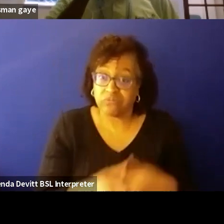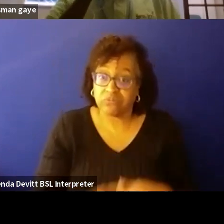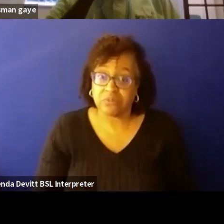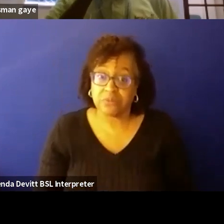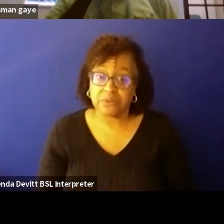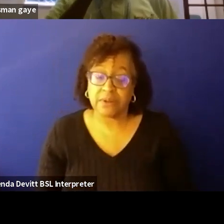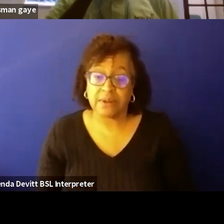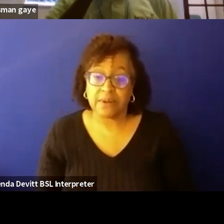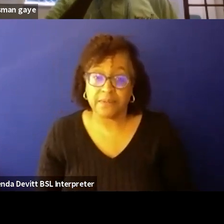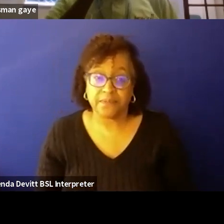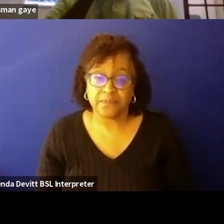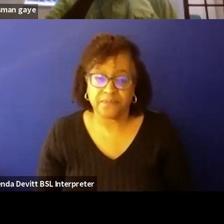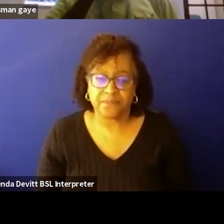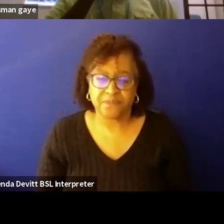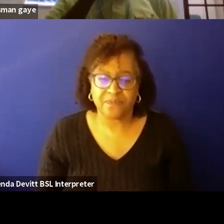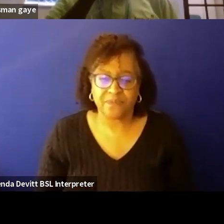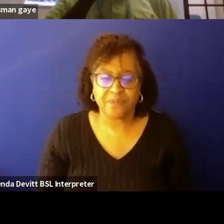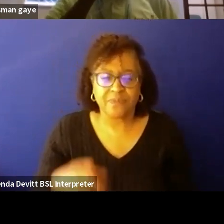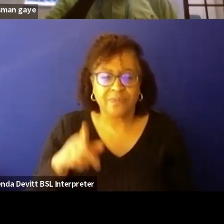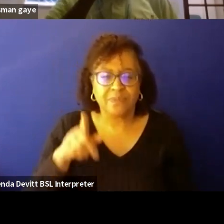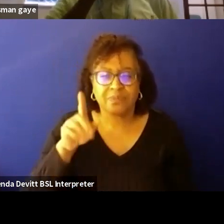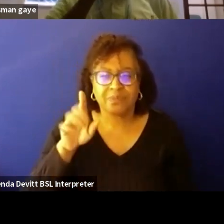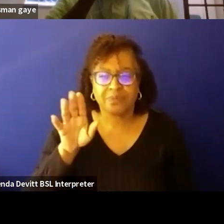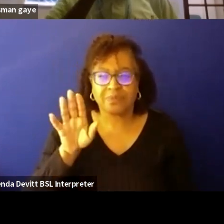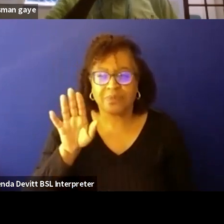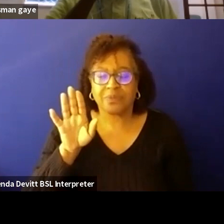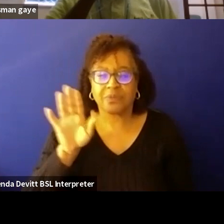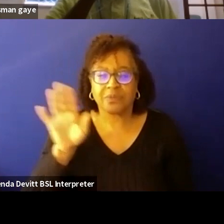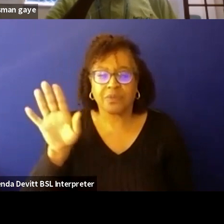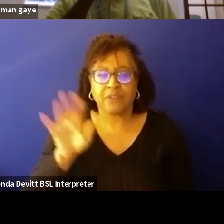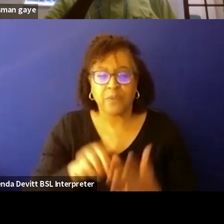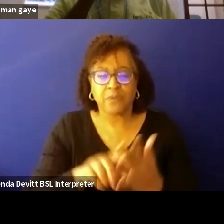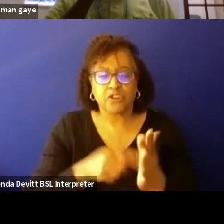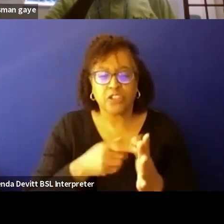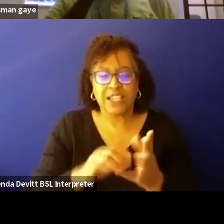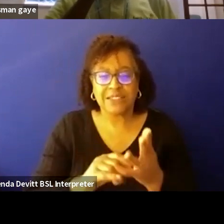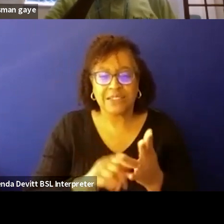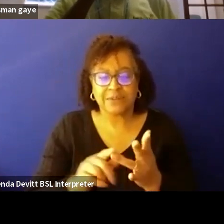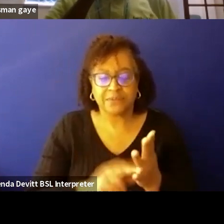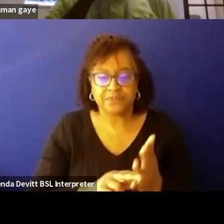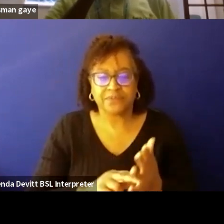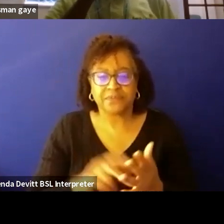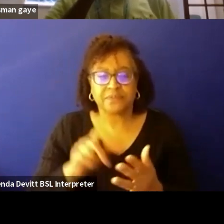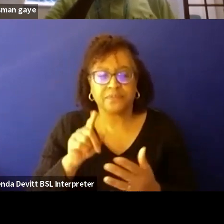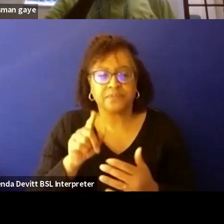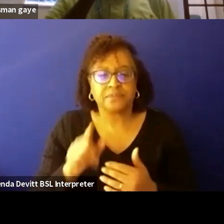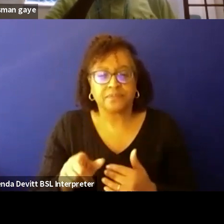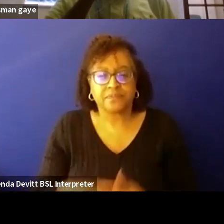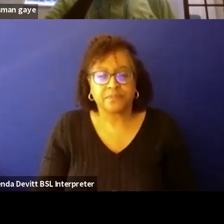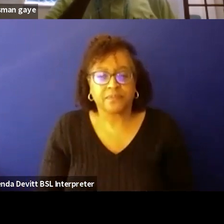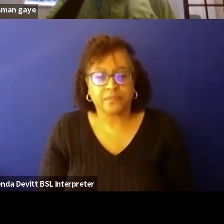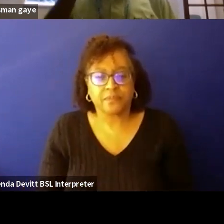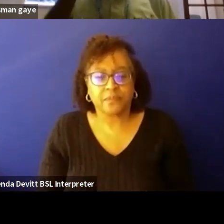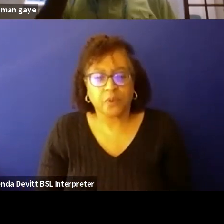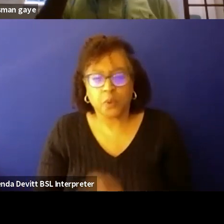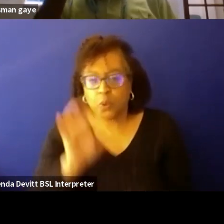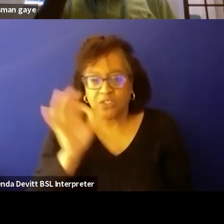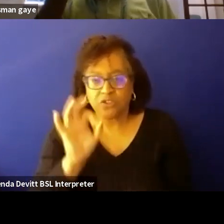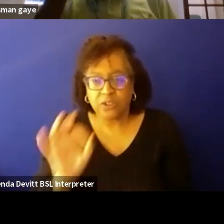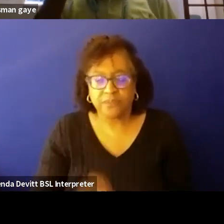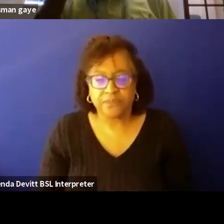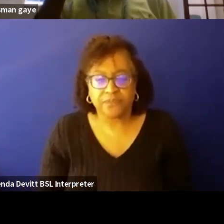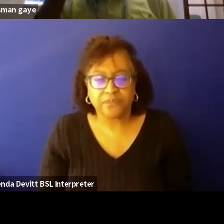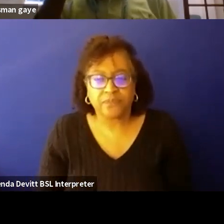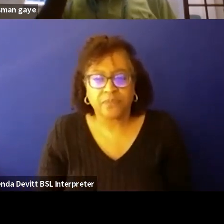Hi, Tony. Just asking, I just saw the legal document that the thing that you